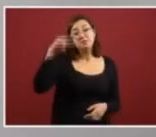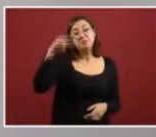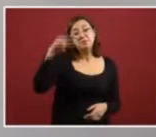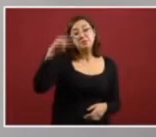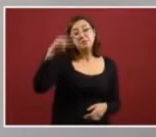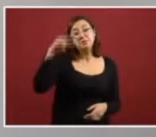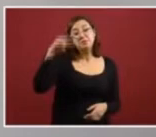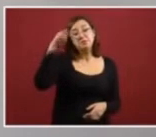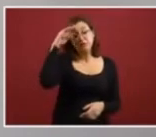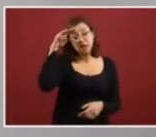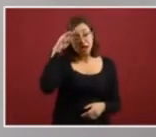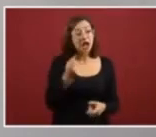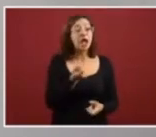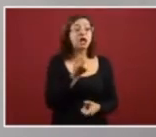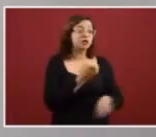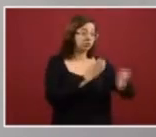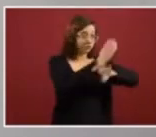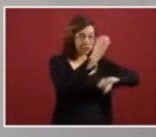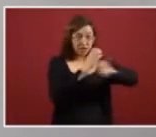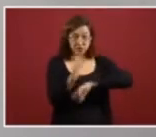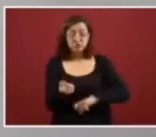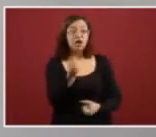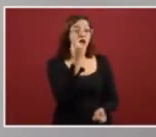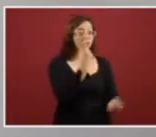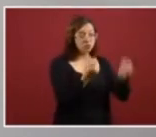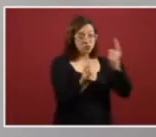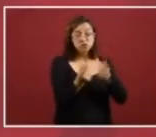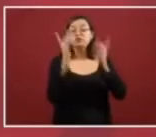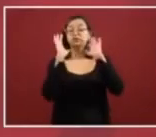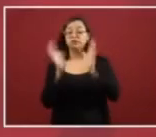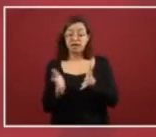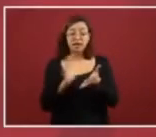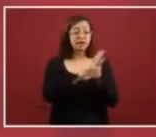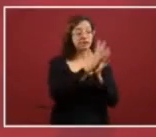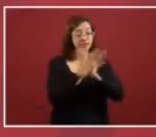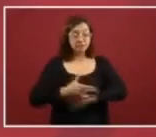this in some places, estados, in some states.